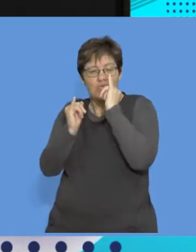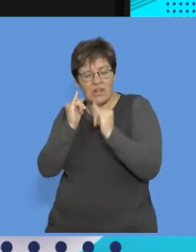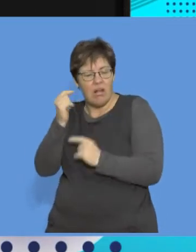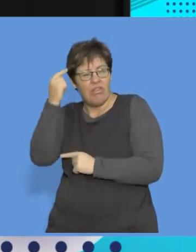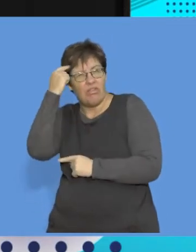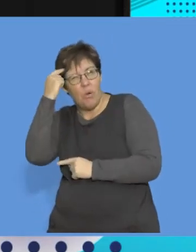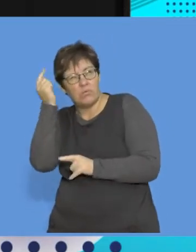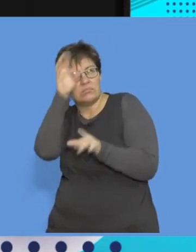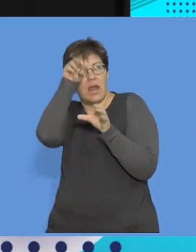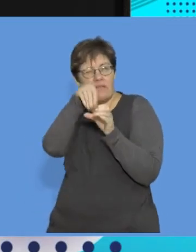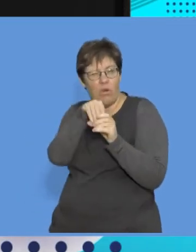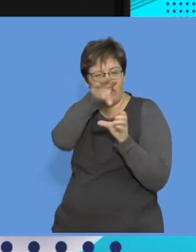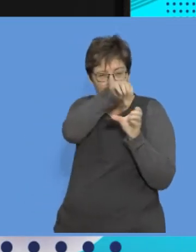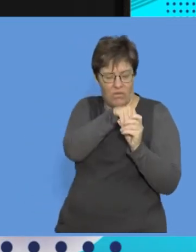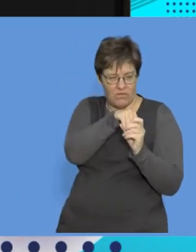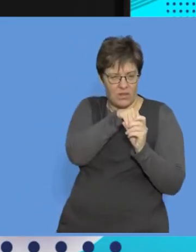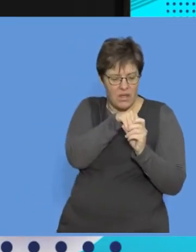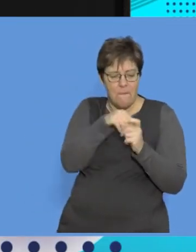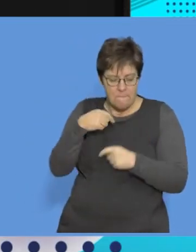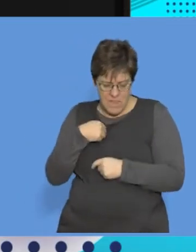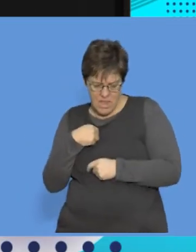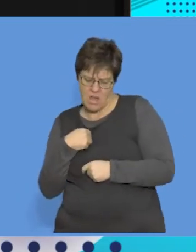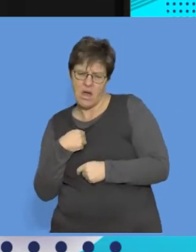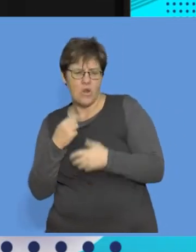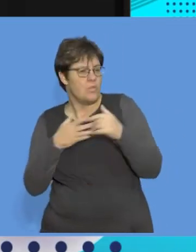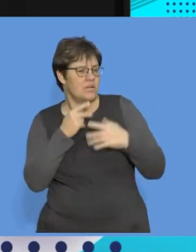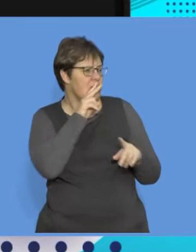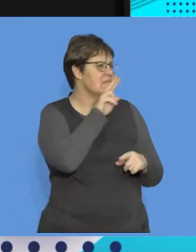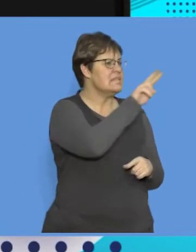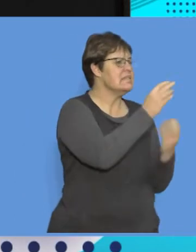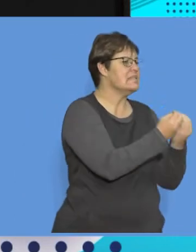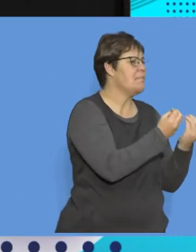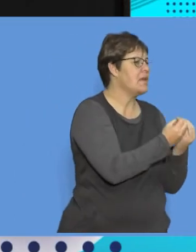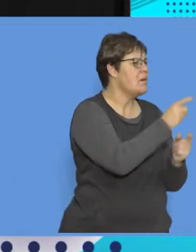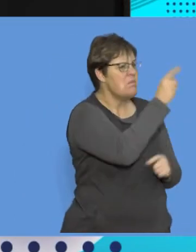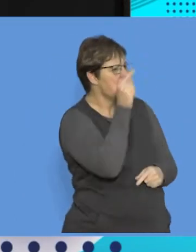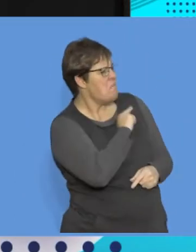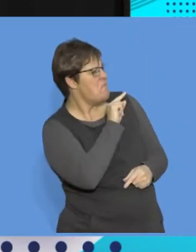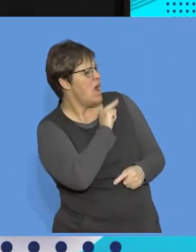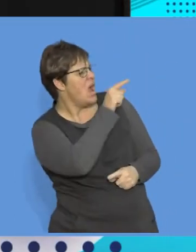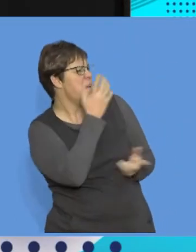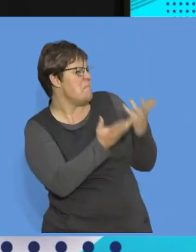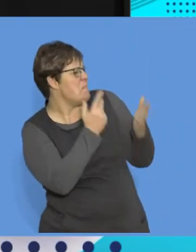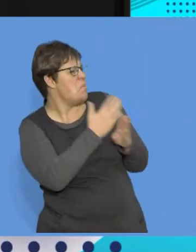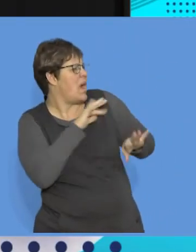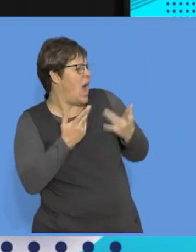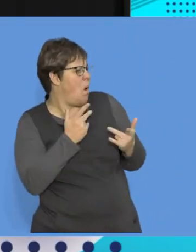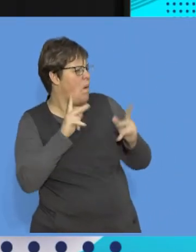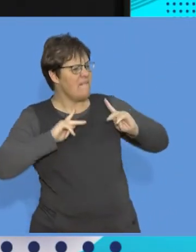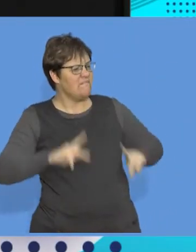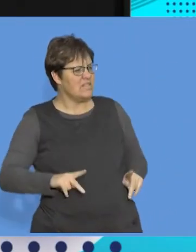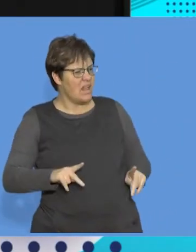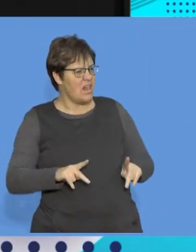it's about encouraging questioning wherever you are. Not just when you're in the exam, when you're walking down the street, trying